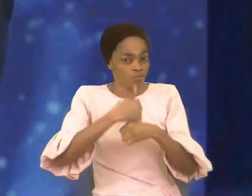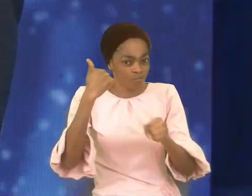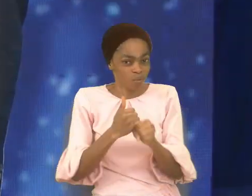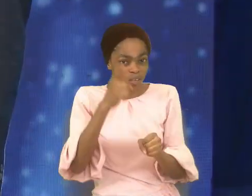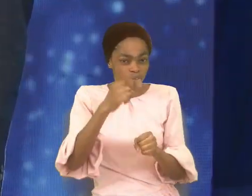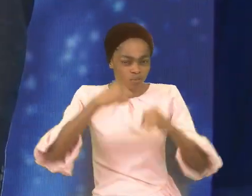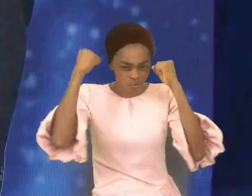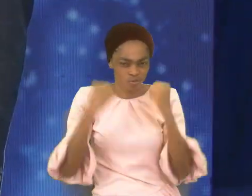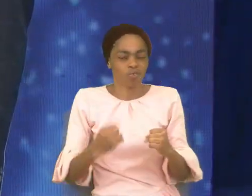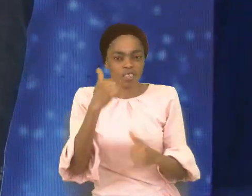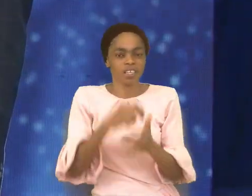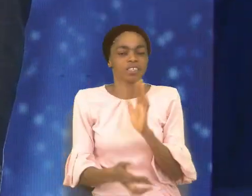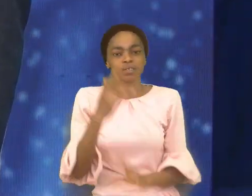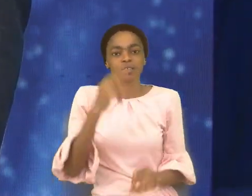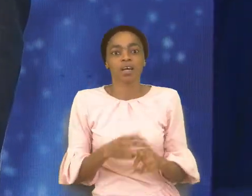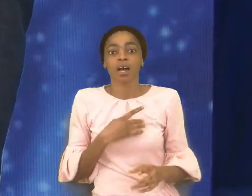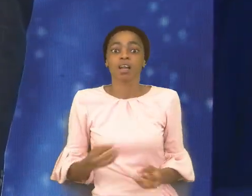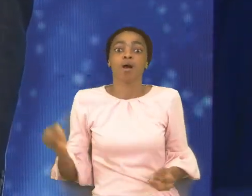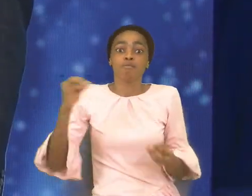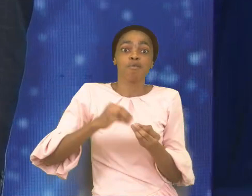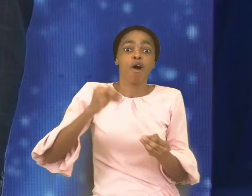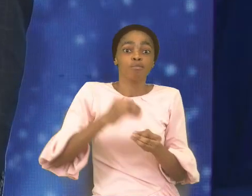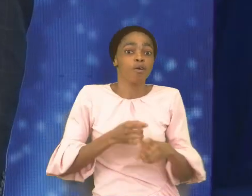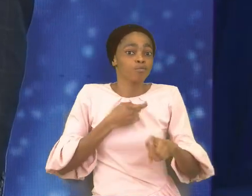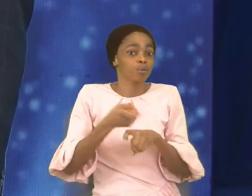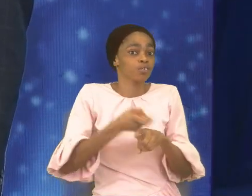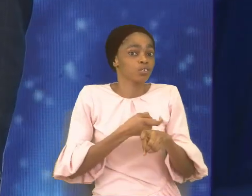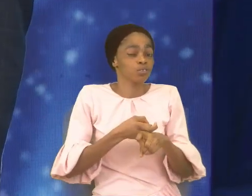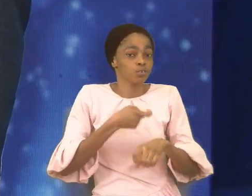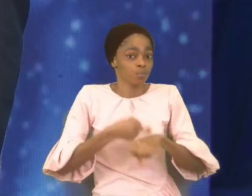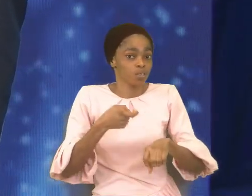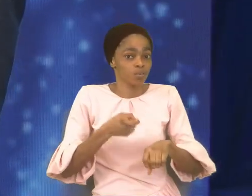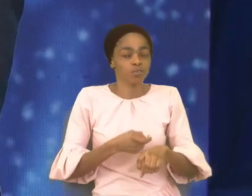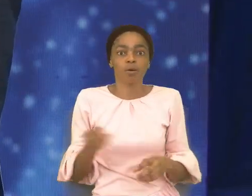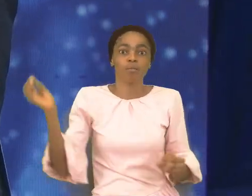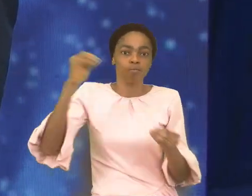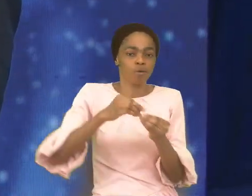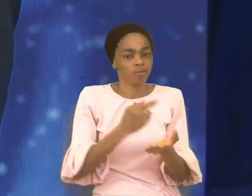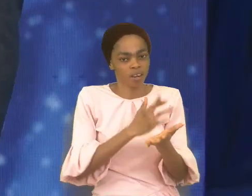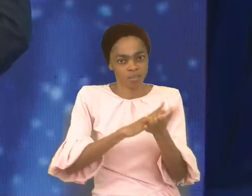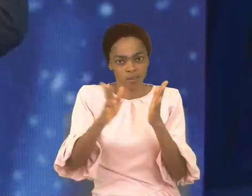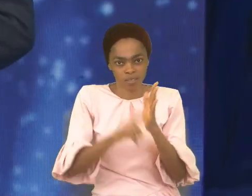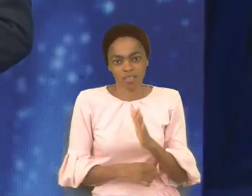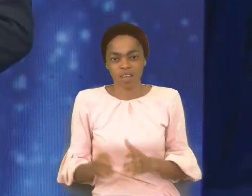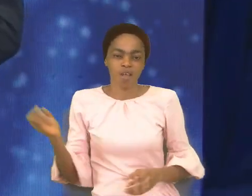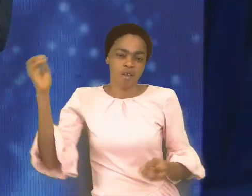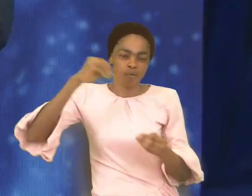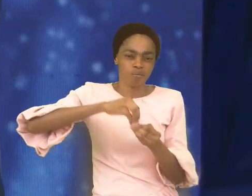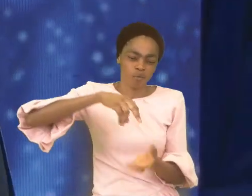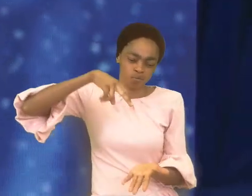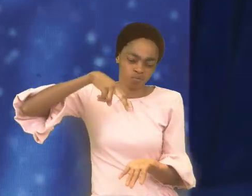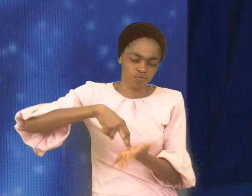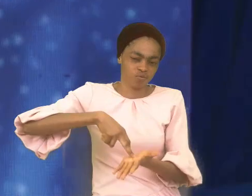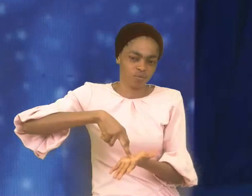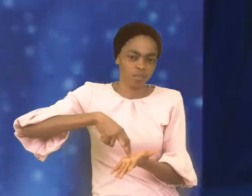more righteousness, the more steadfastness, and the more solidity in your life